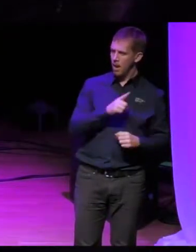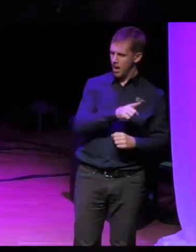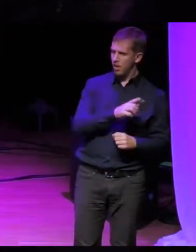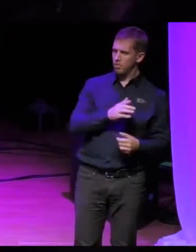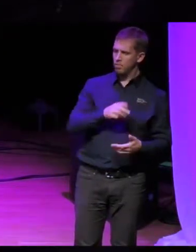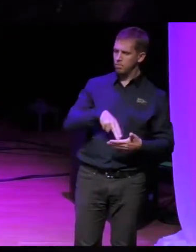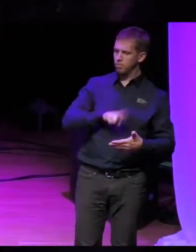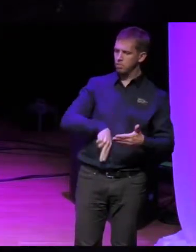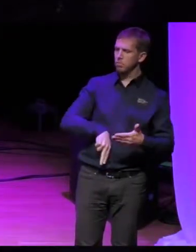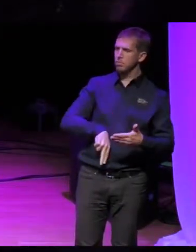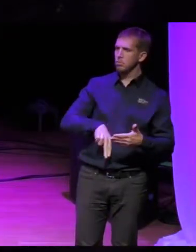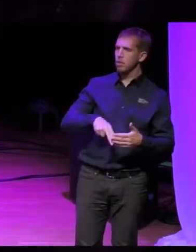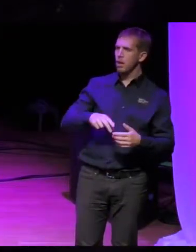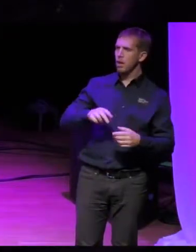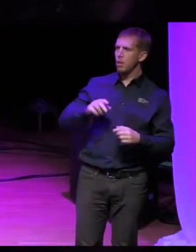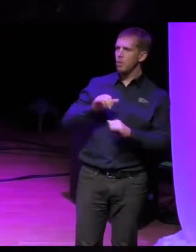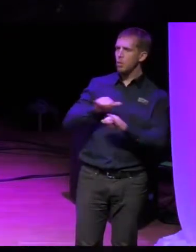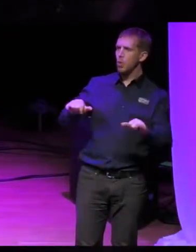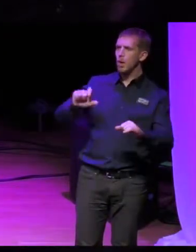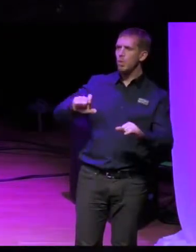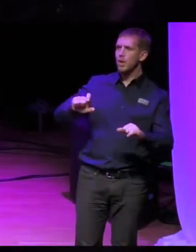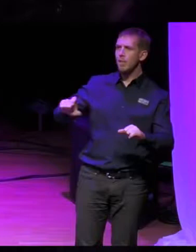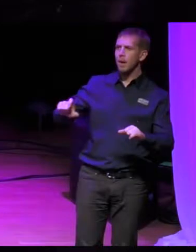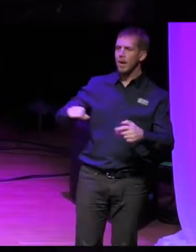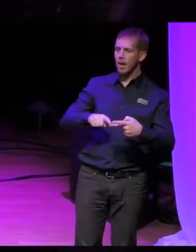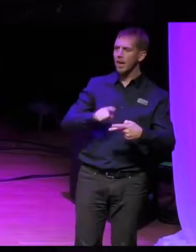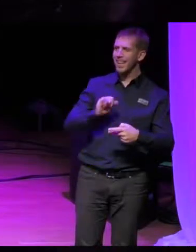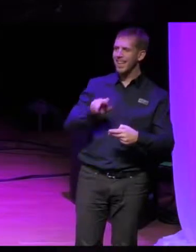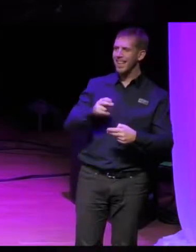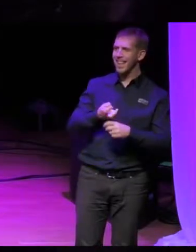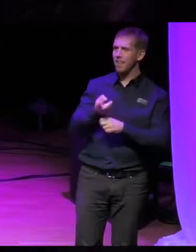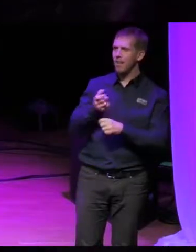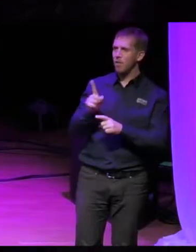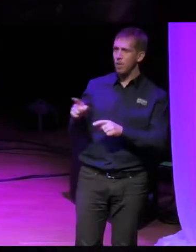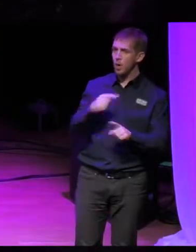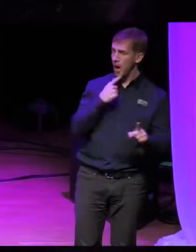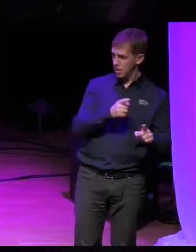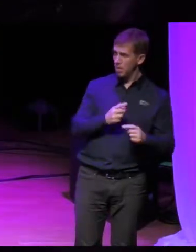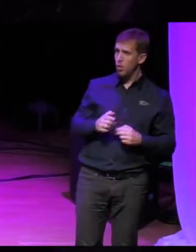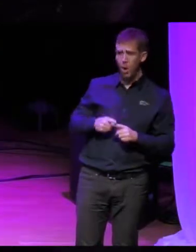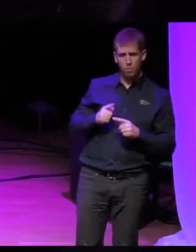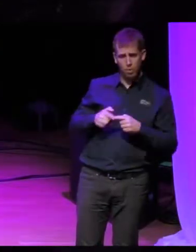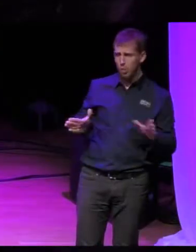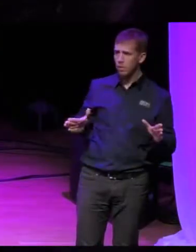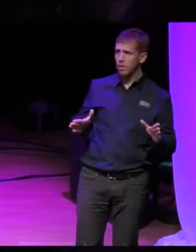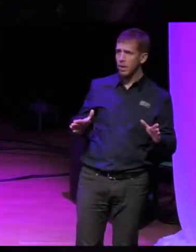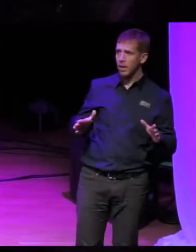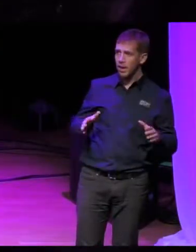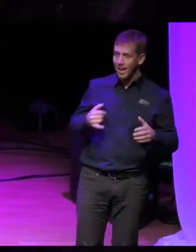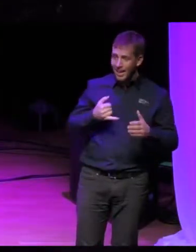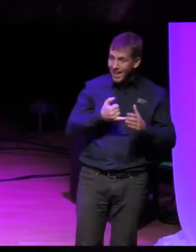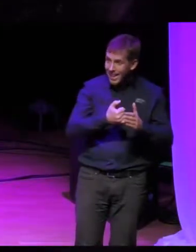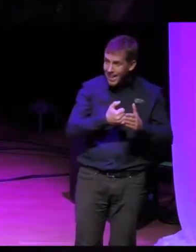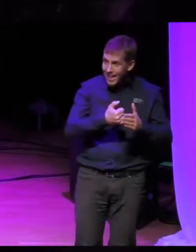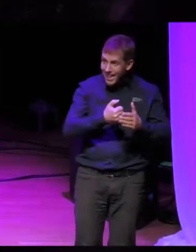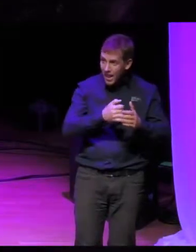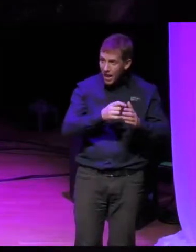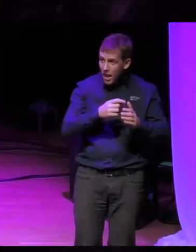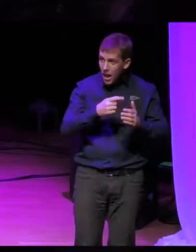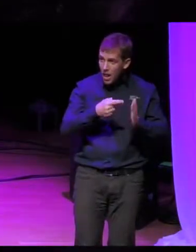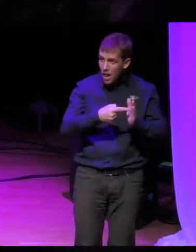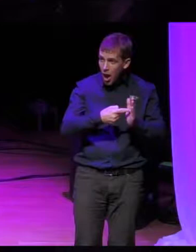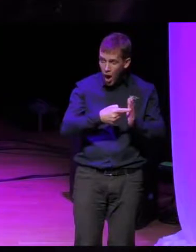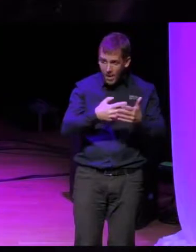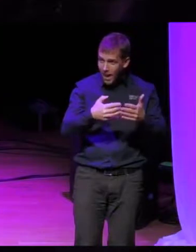very open about the motivation behind it, and has said very clearly that even as the language of the travel bans